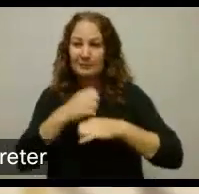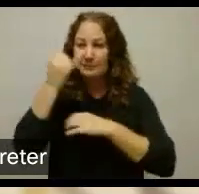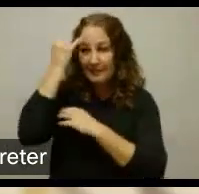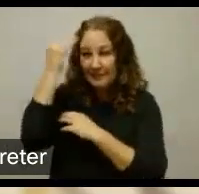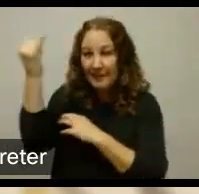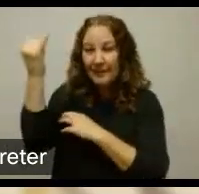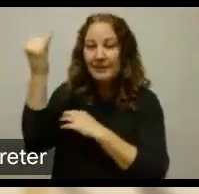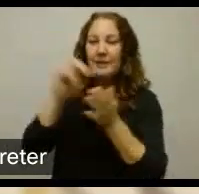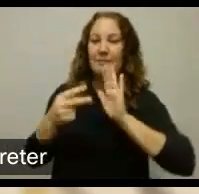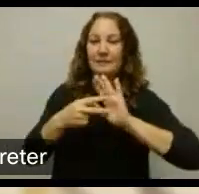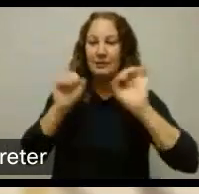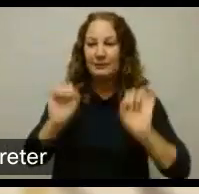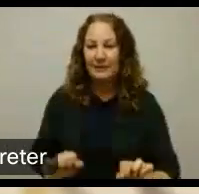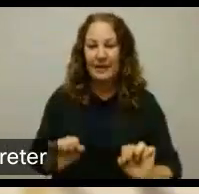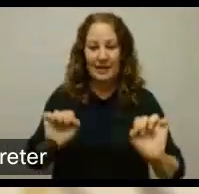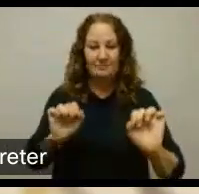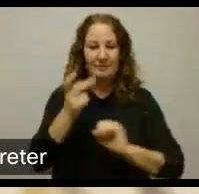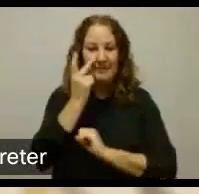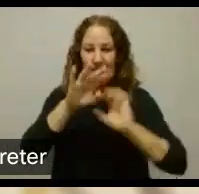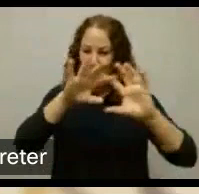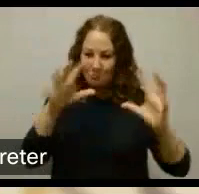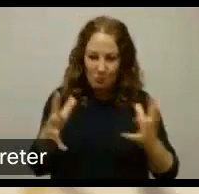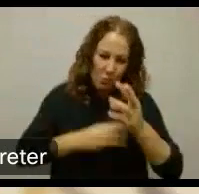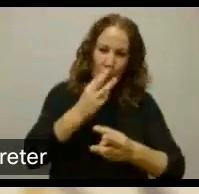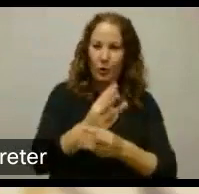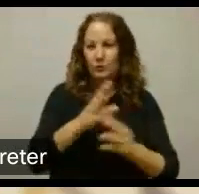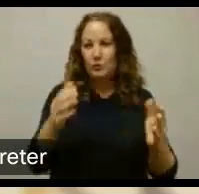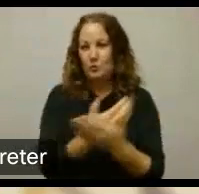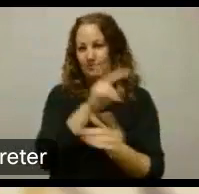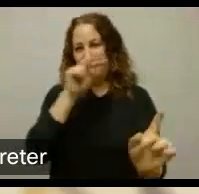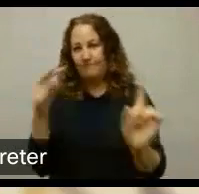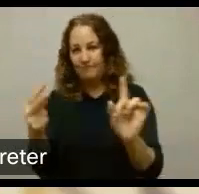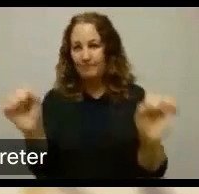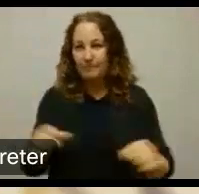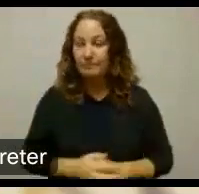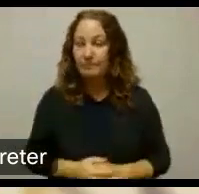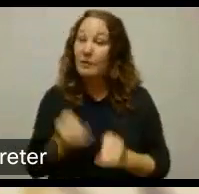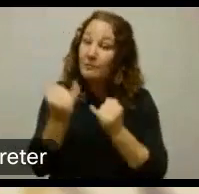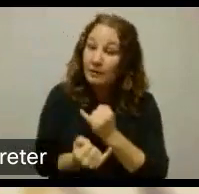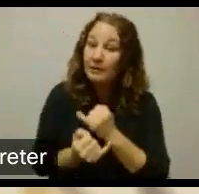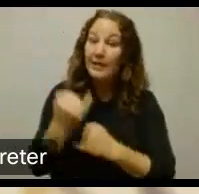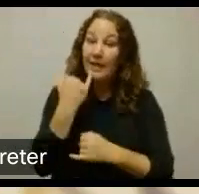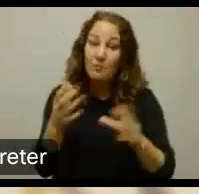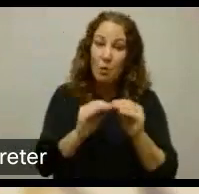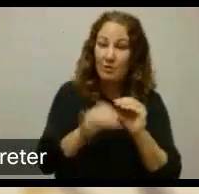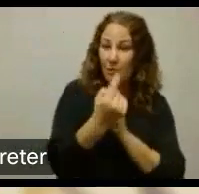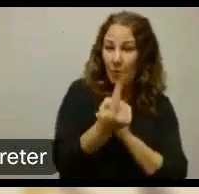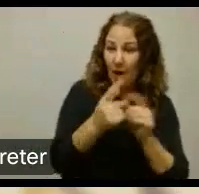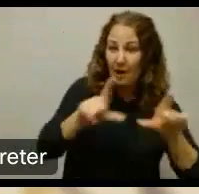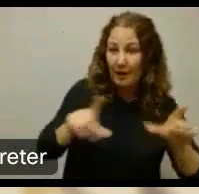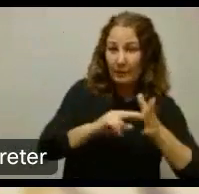all enable you to see the world in new ways. Finally, being bi or multilingual can open new